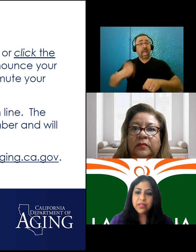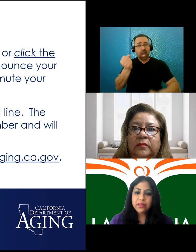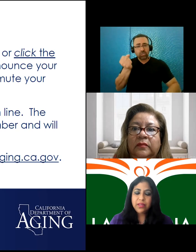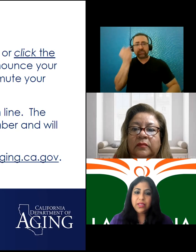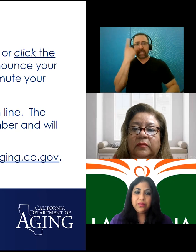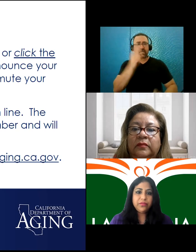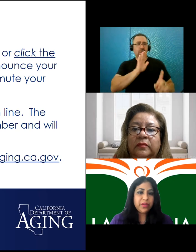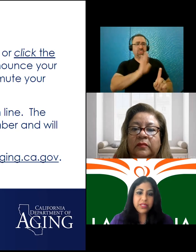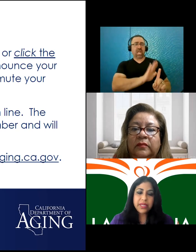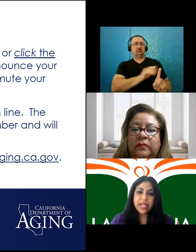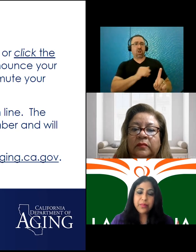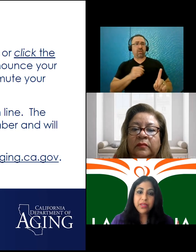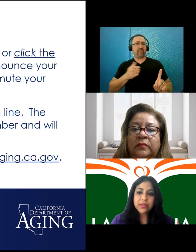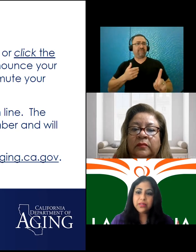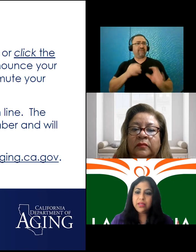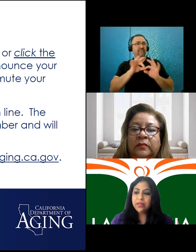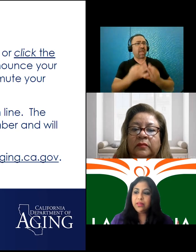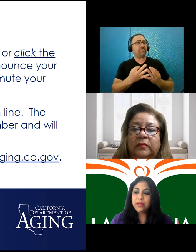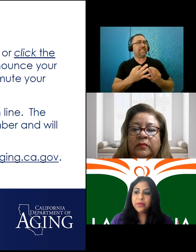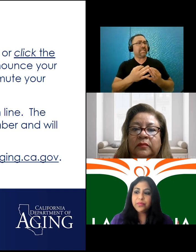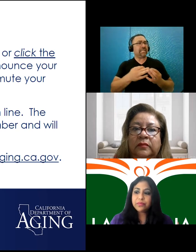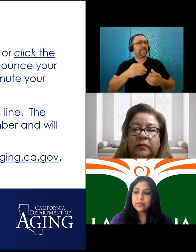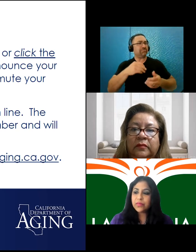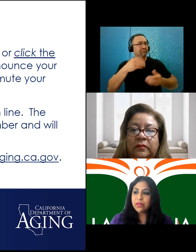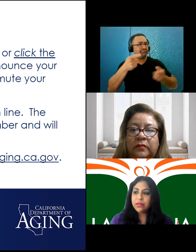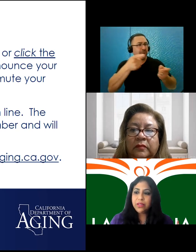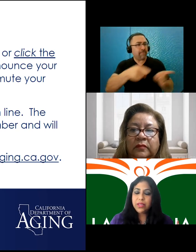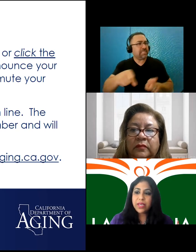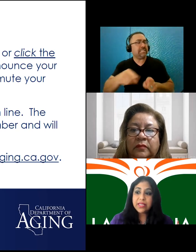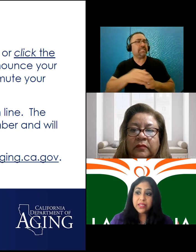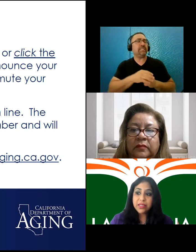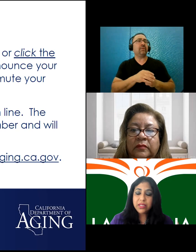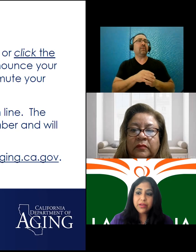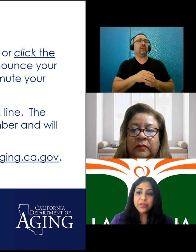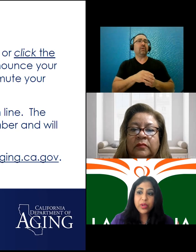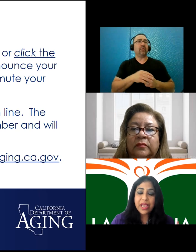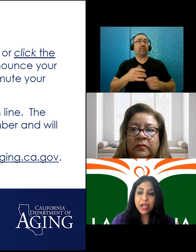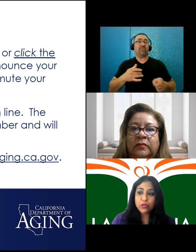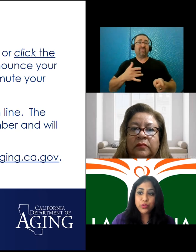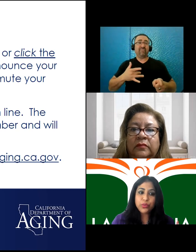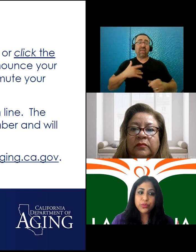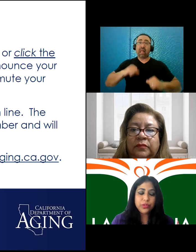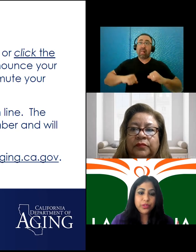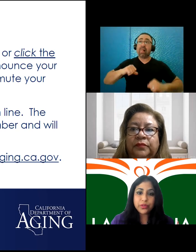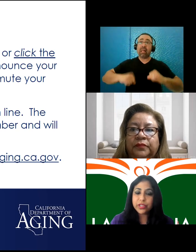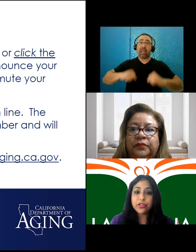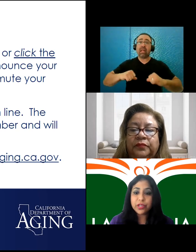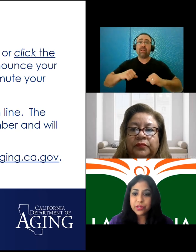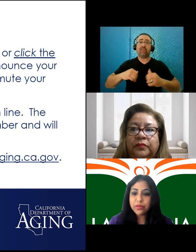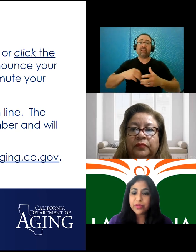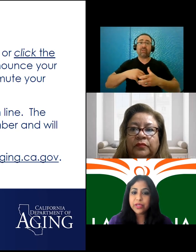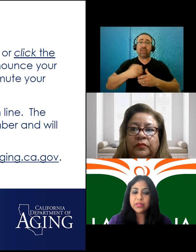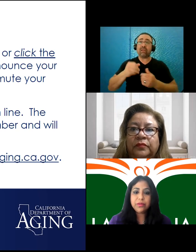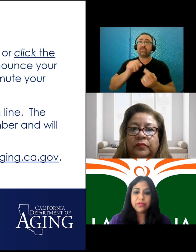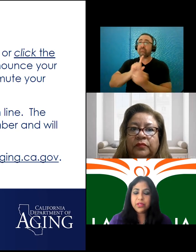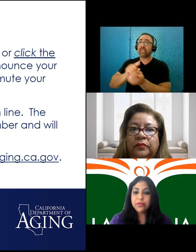understand the family dynamics, the hesitancy of going out to, a